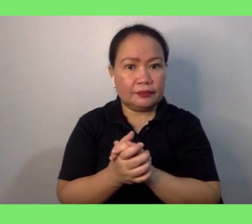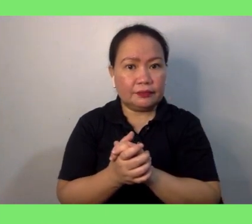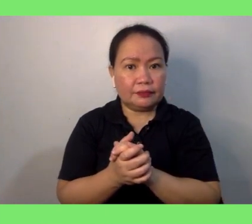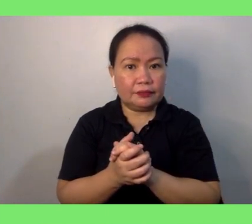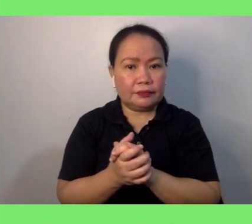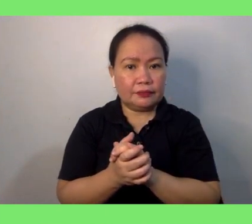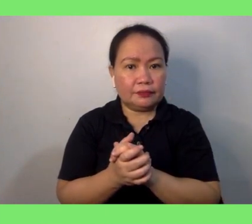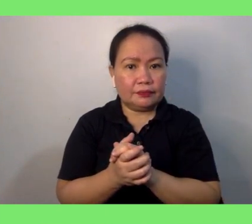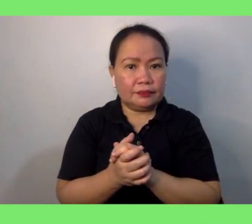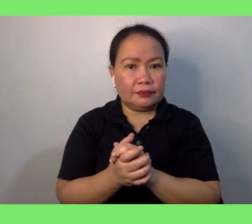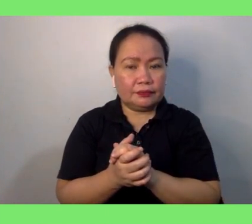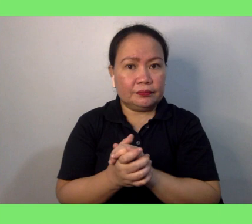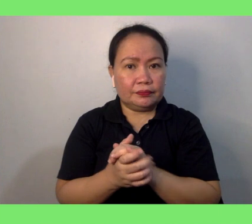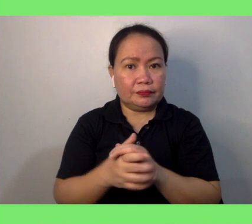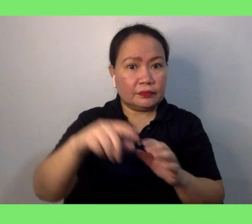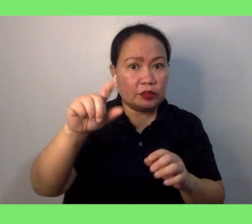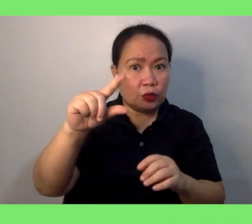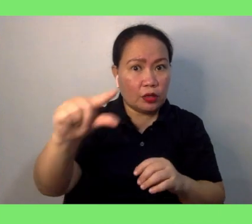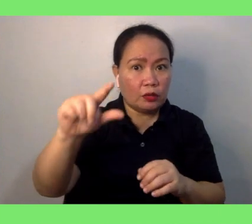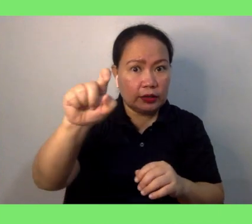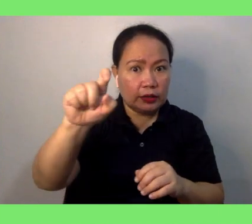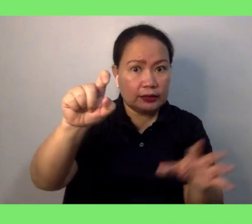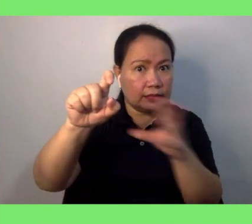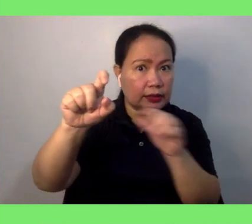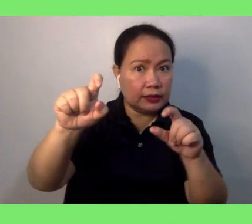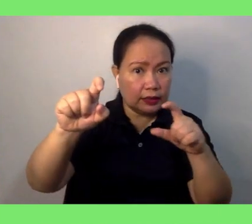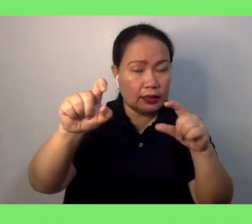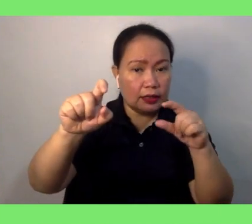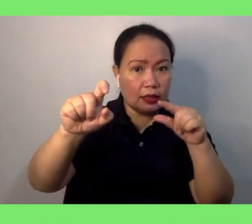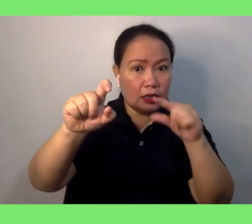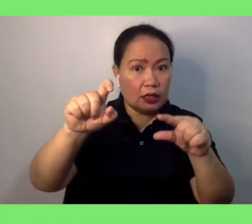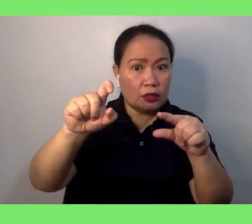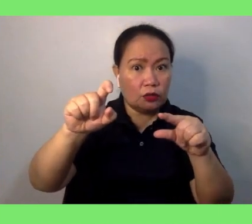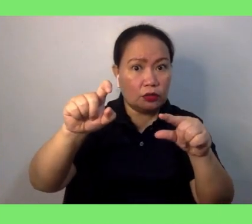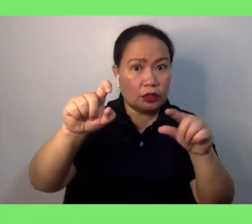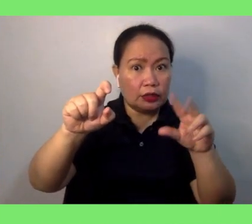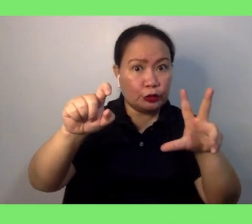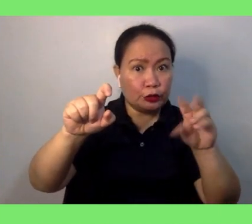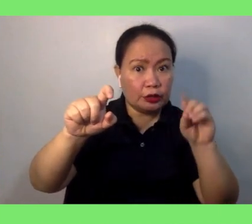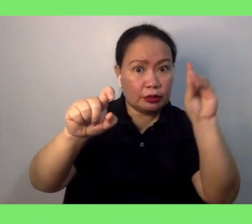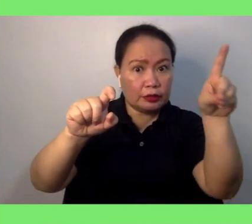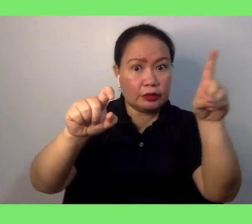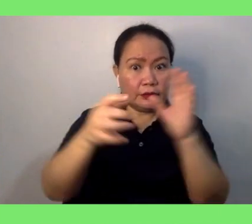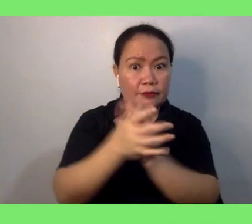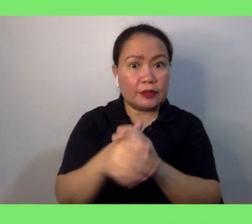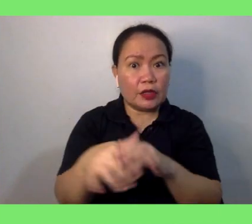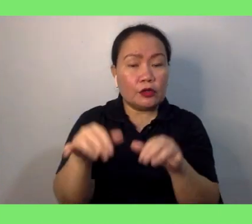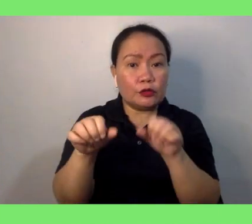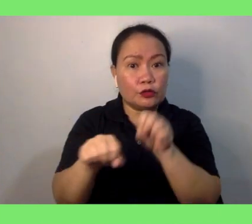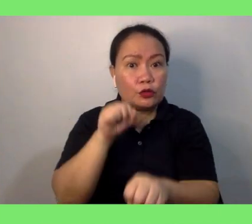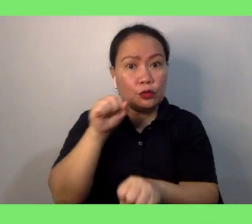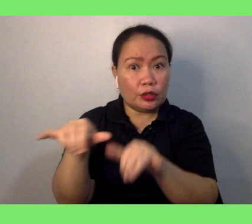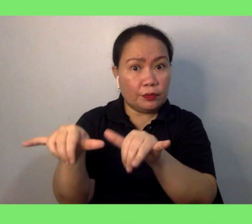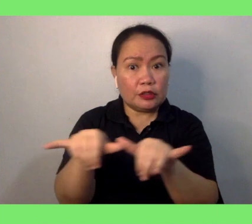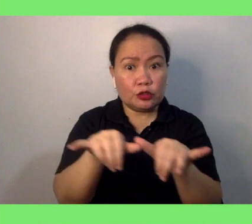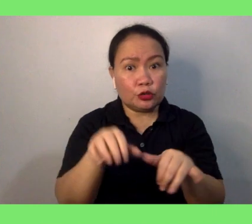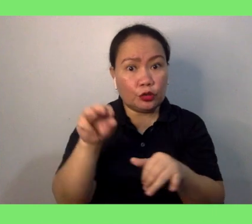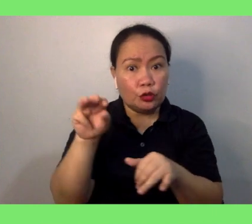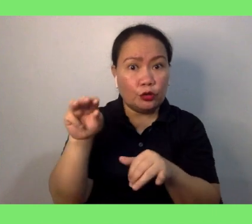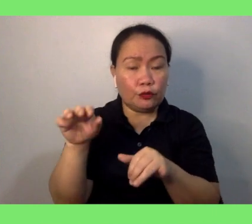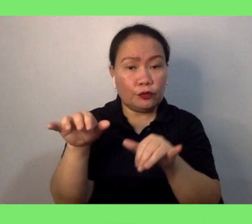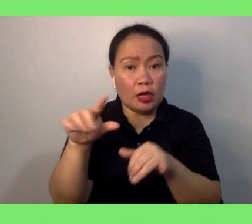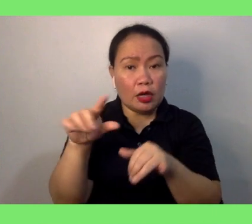ang transversal, alternate interior angle si X at si 30. So, therefore, the measure of angle X is